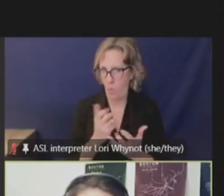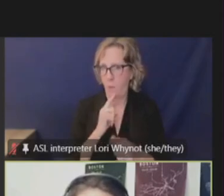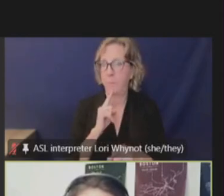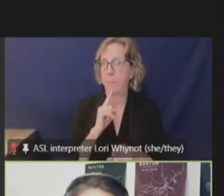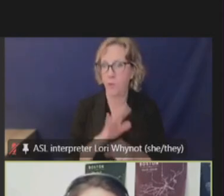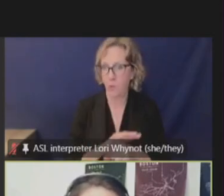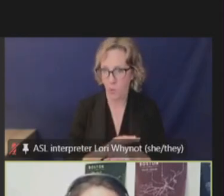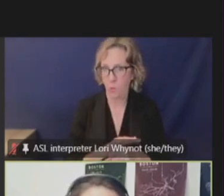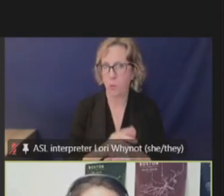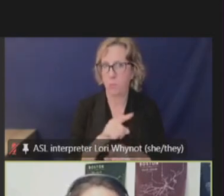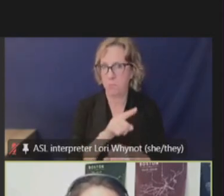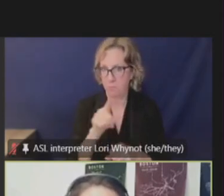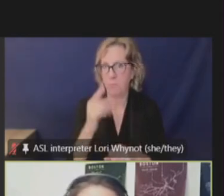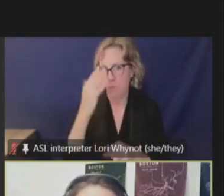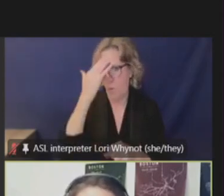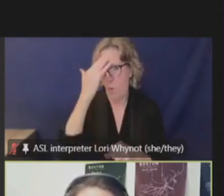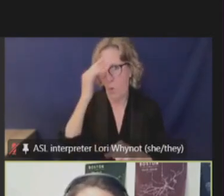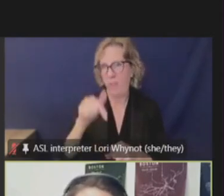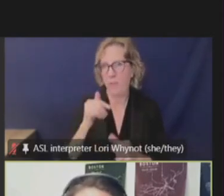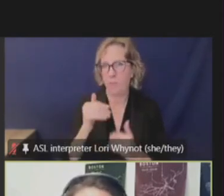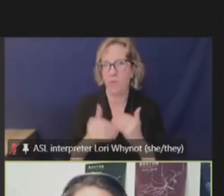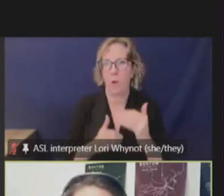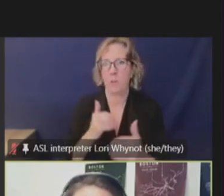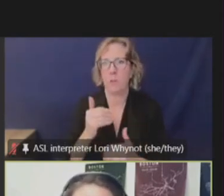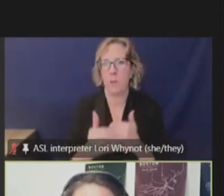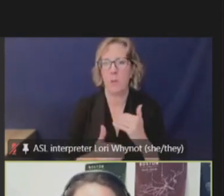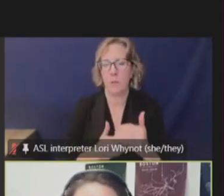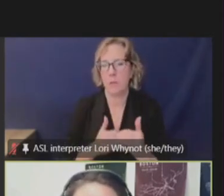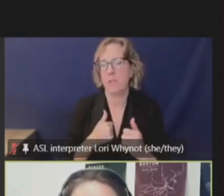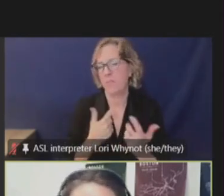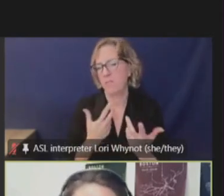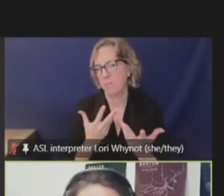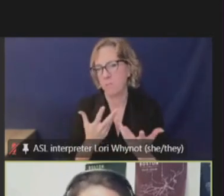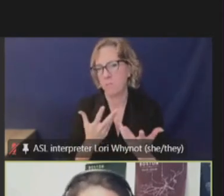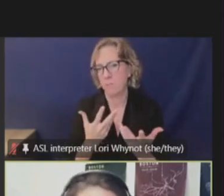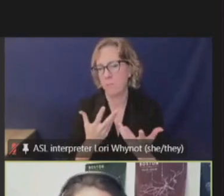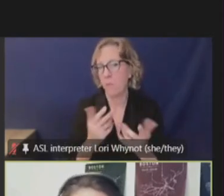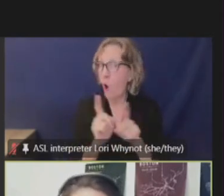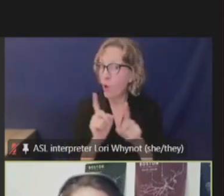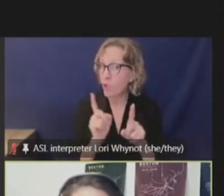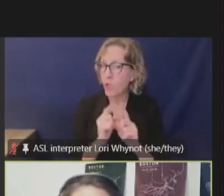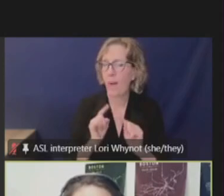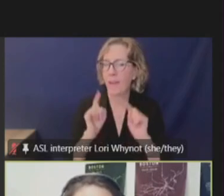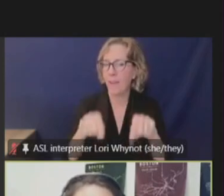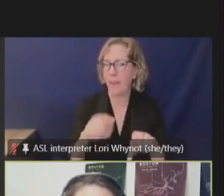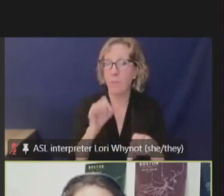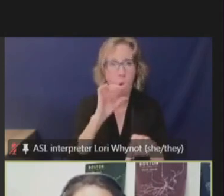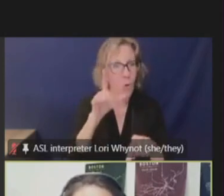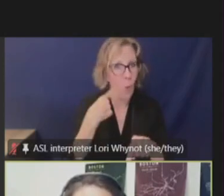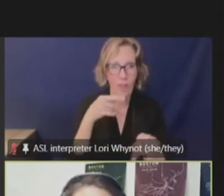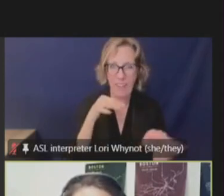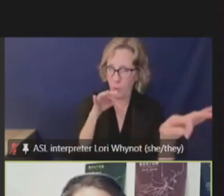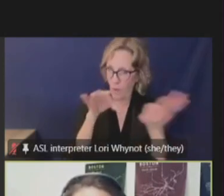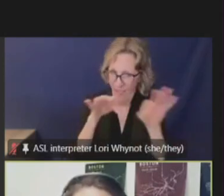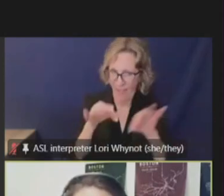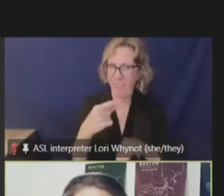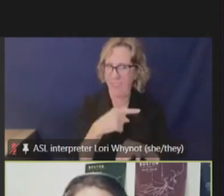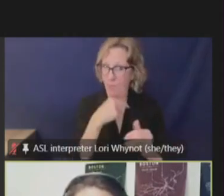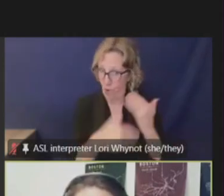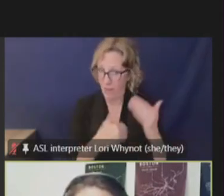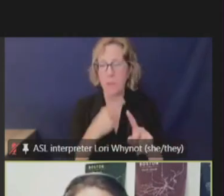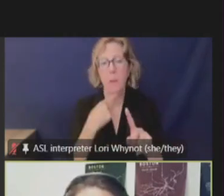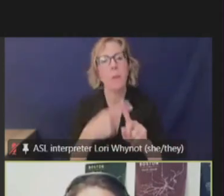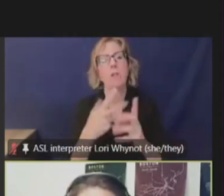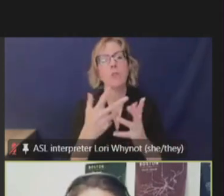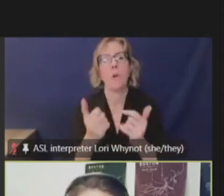Article 80 process, I also wanted to come and ask for your advice and support. So we are going to